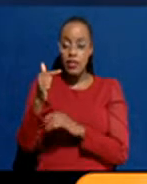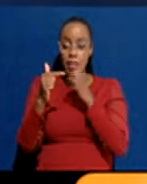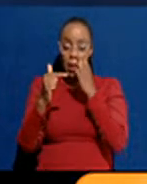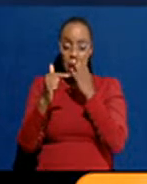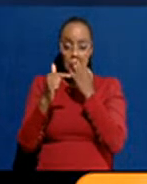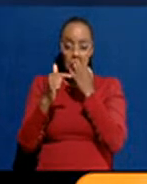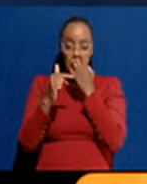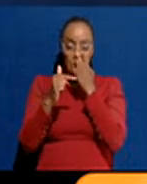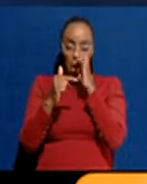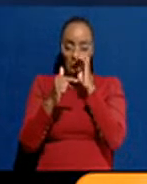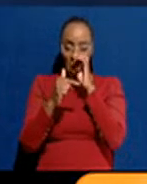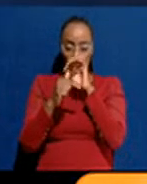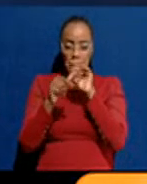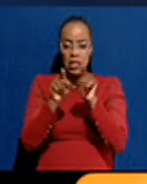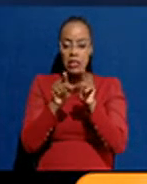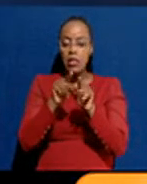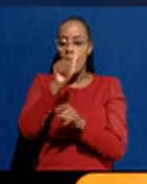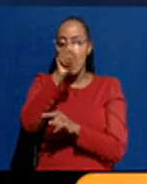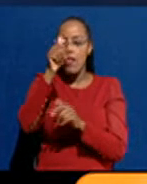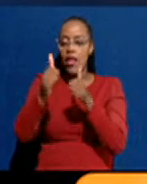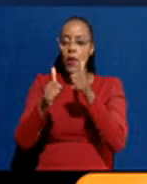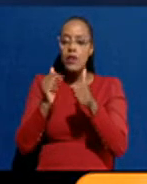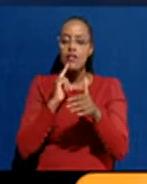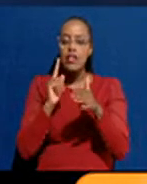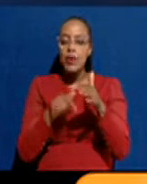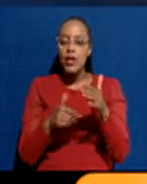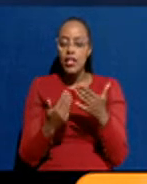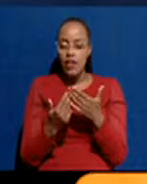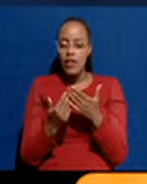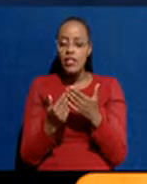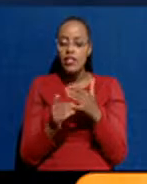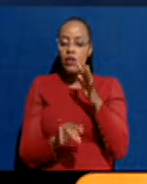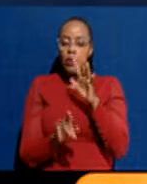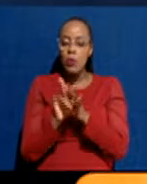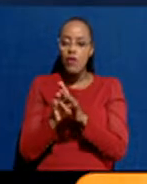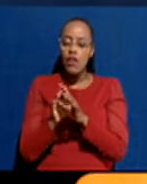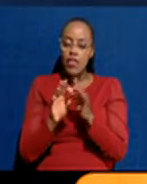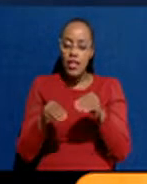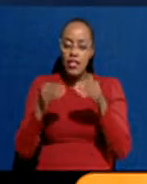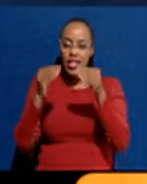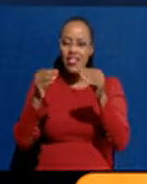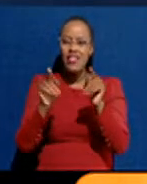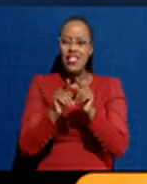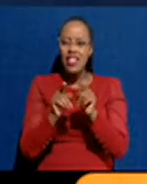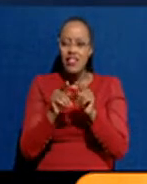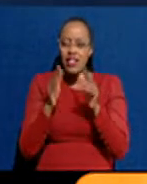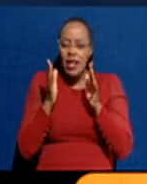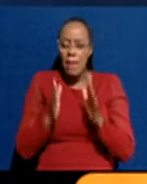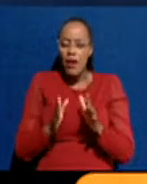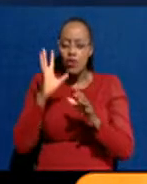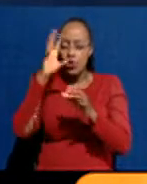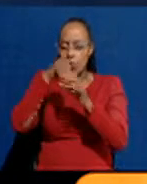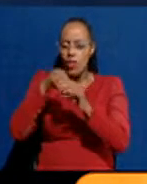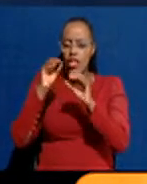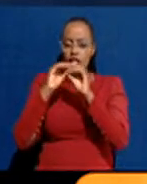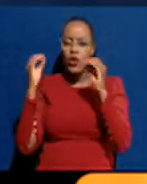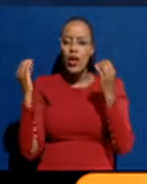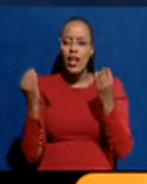then again, there are those that say that it appears the dispatcher, if there's such a person within the